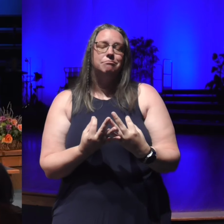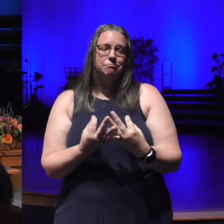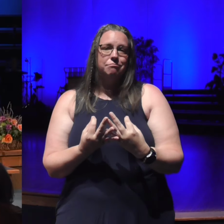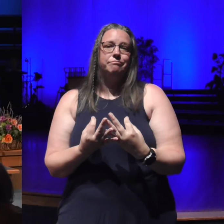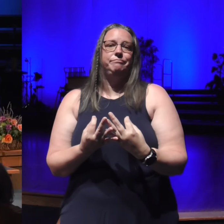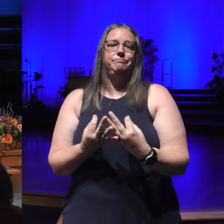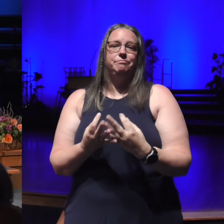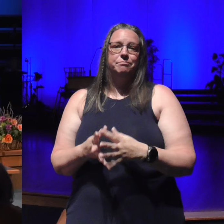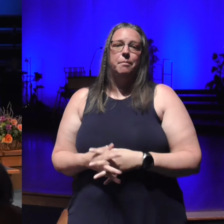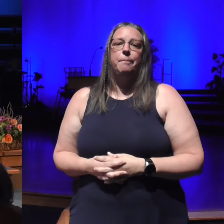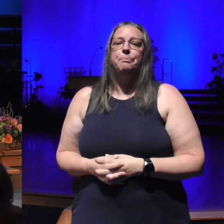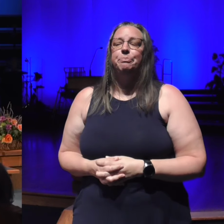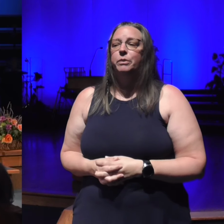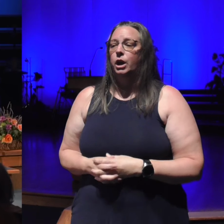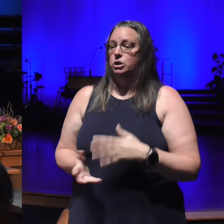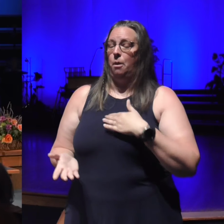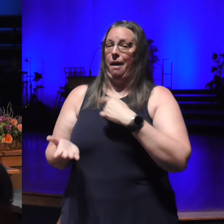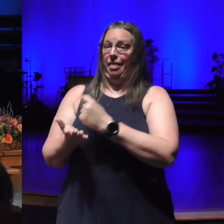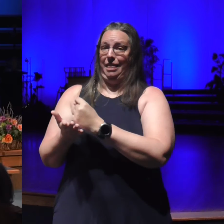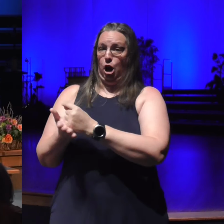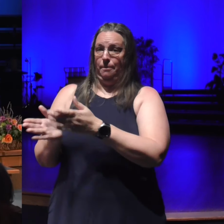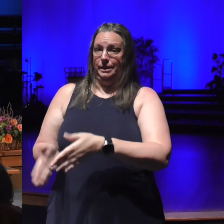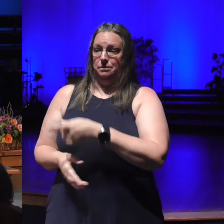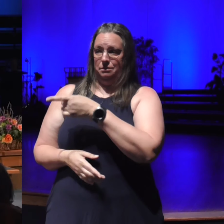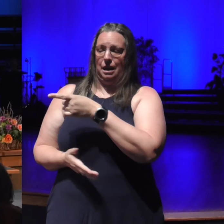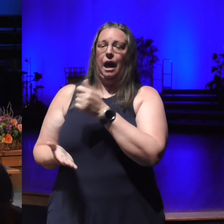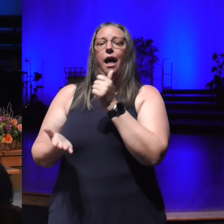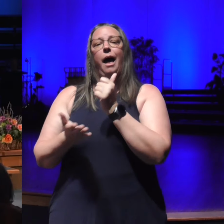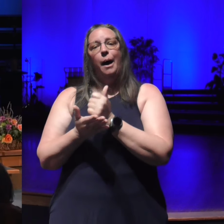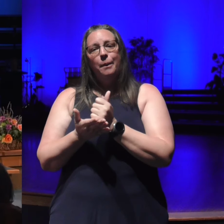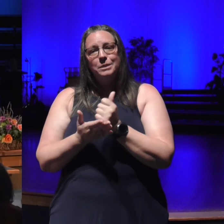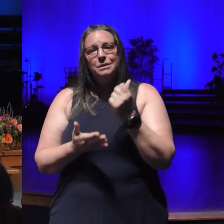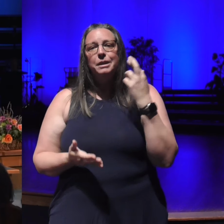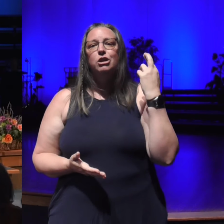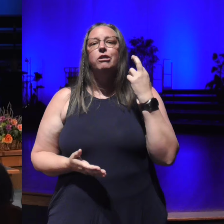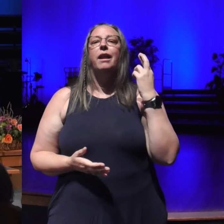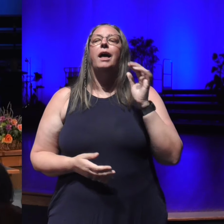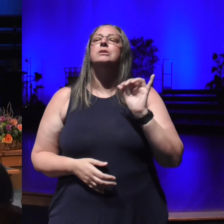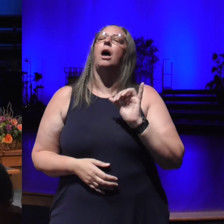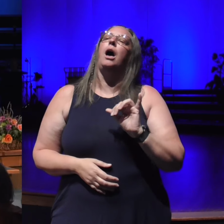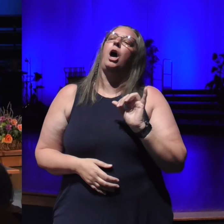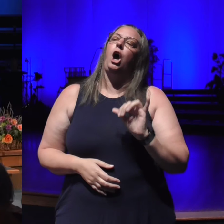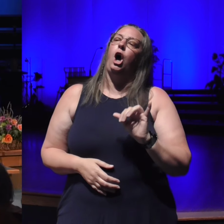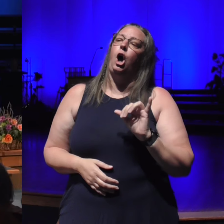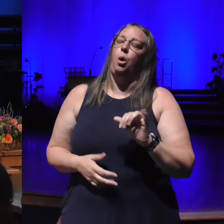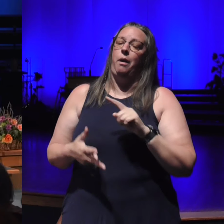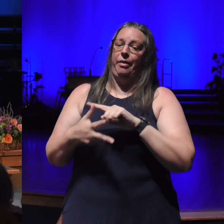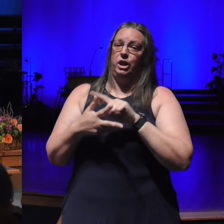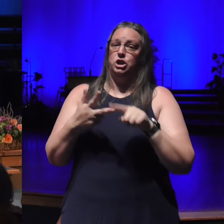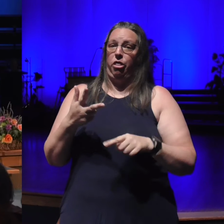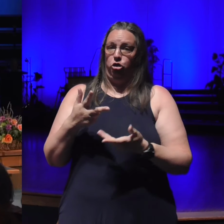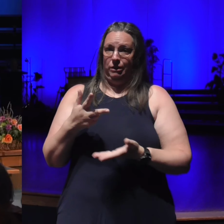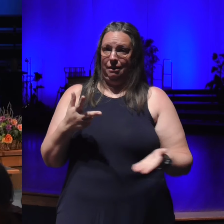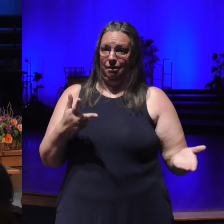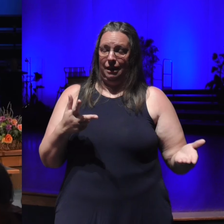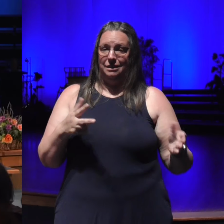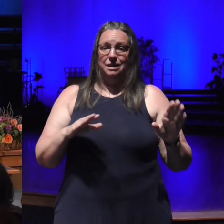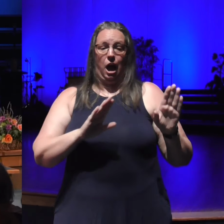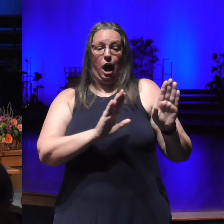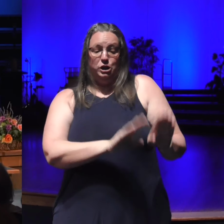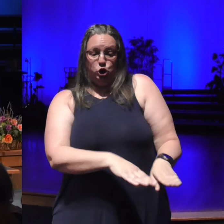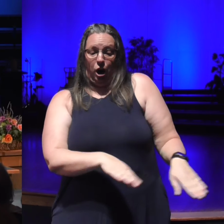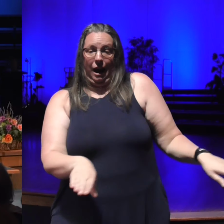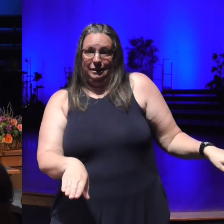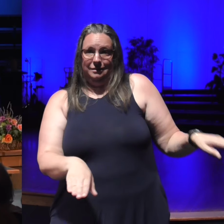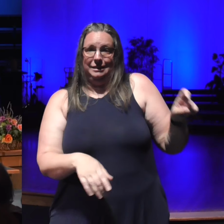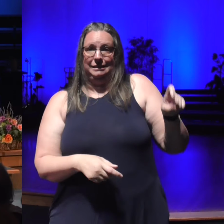family. And my therapist helped me by sharing with me, Josh, there are only 3 things a child really